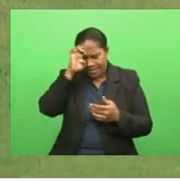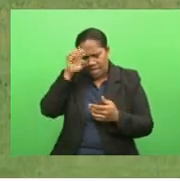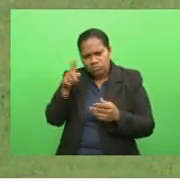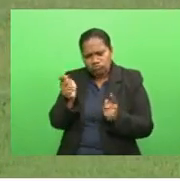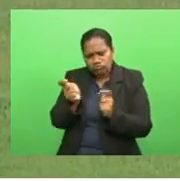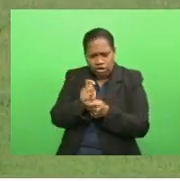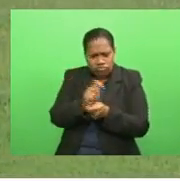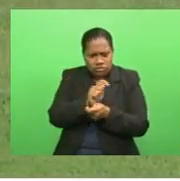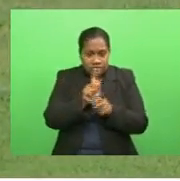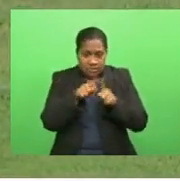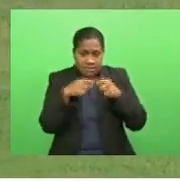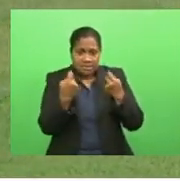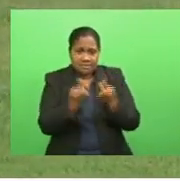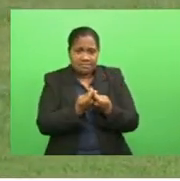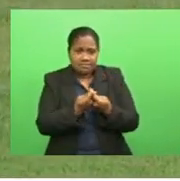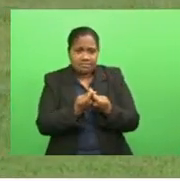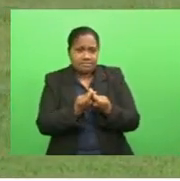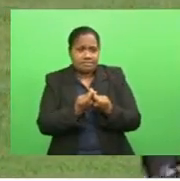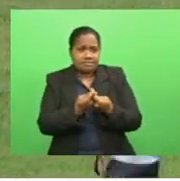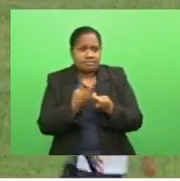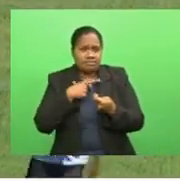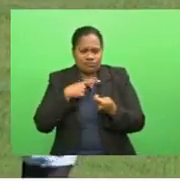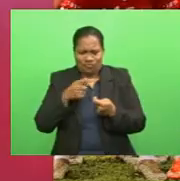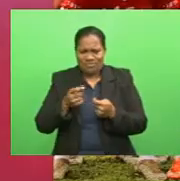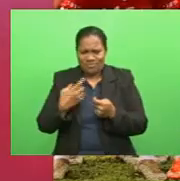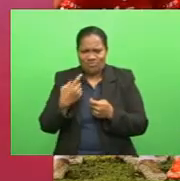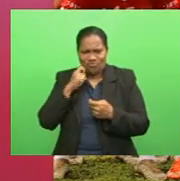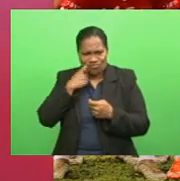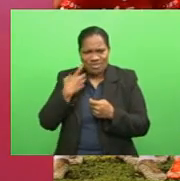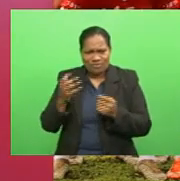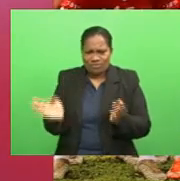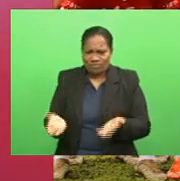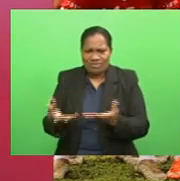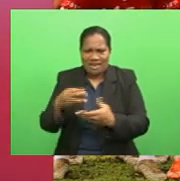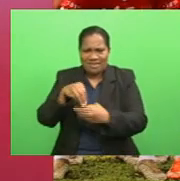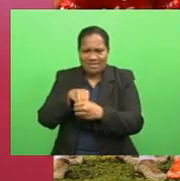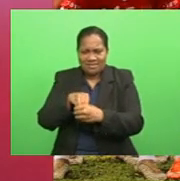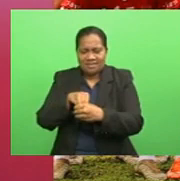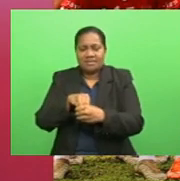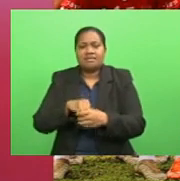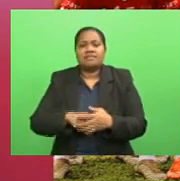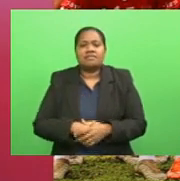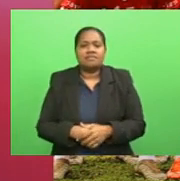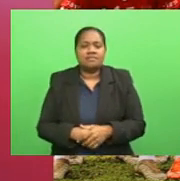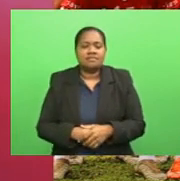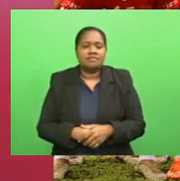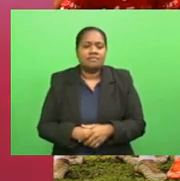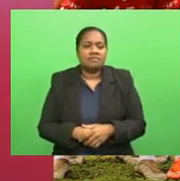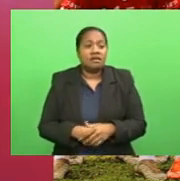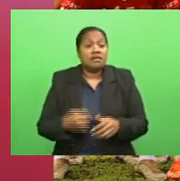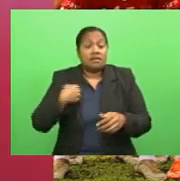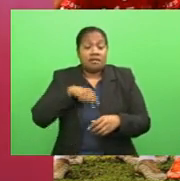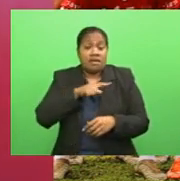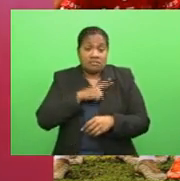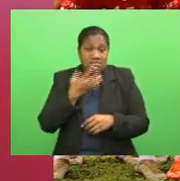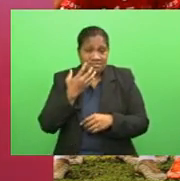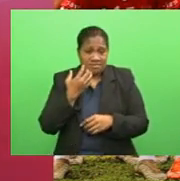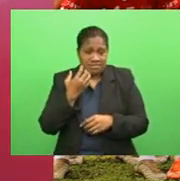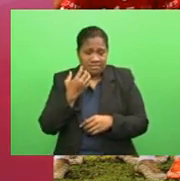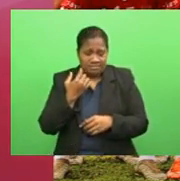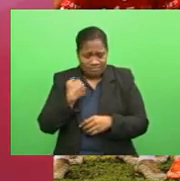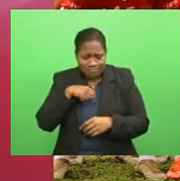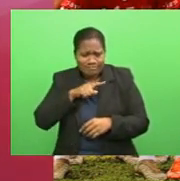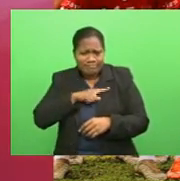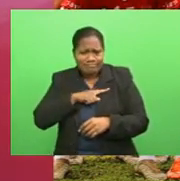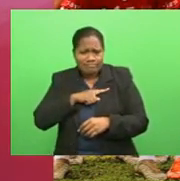as they plan for the VPL to kick off. So I wouldn't say that we will still